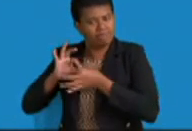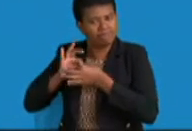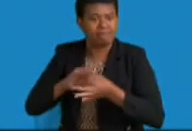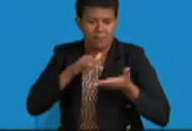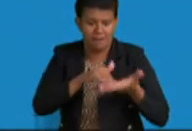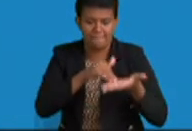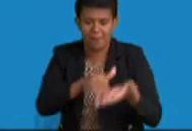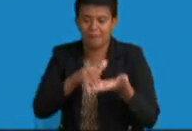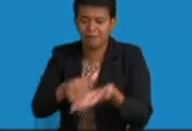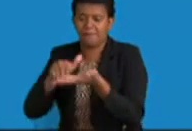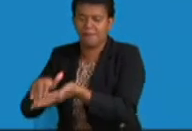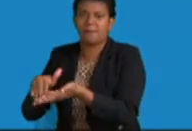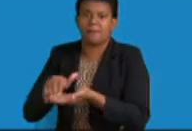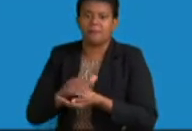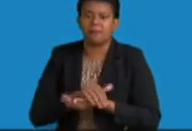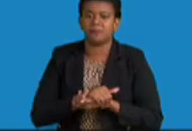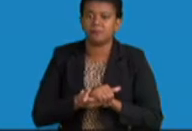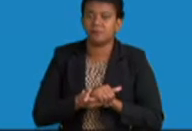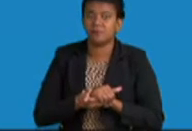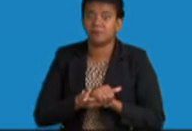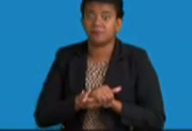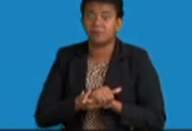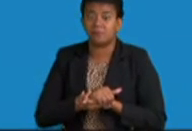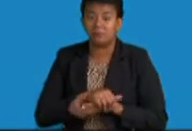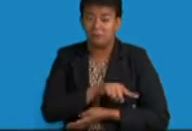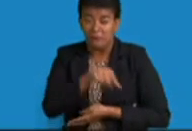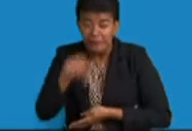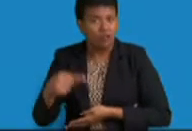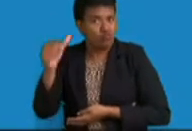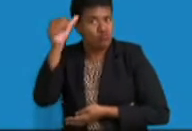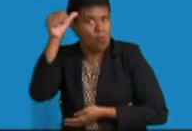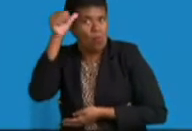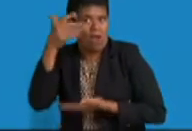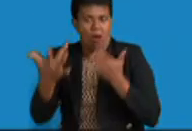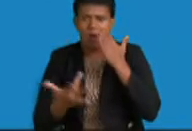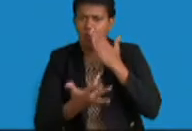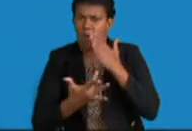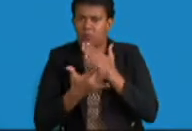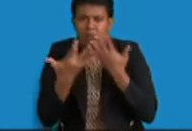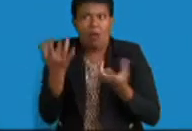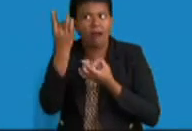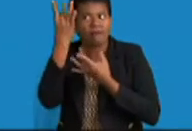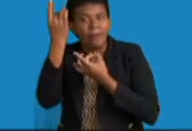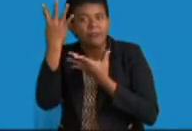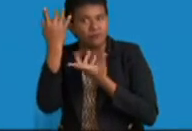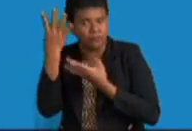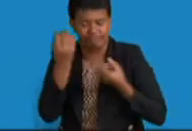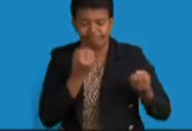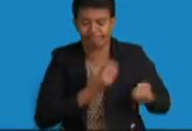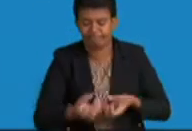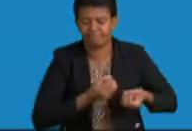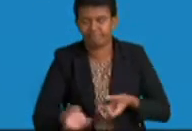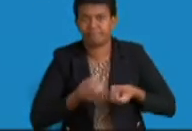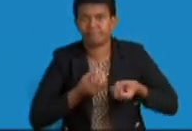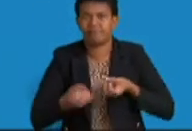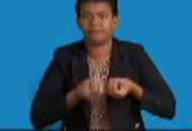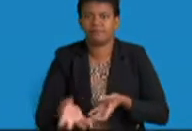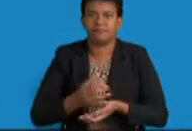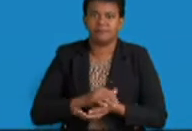technology to enable better information sharing and build closer networks between civil and military